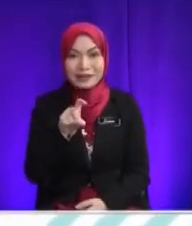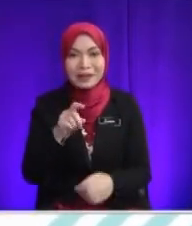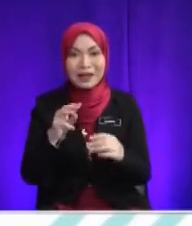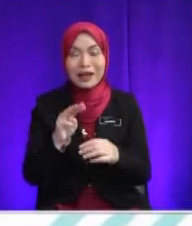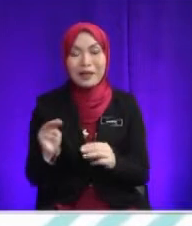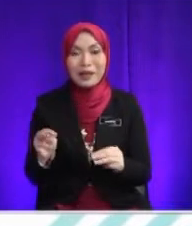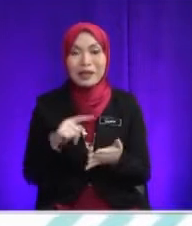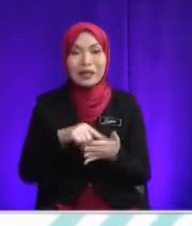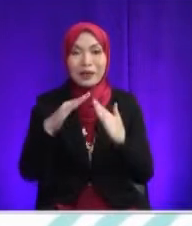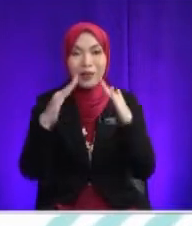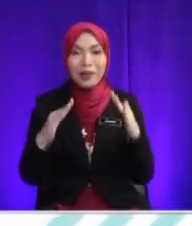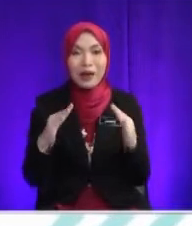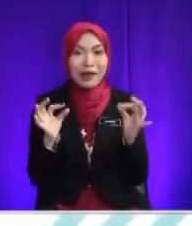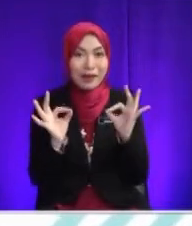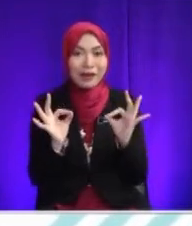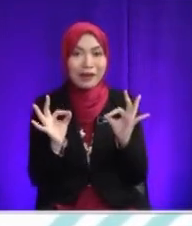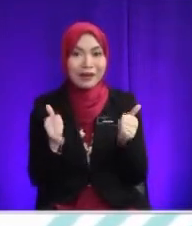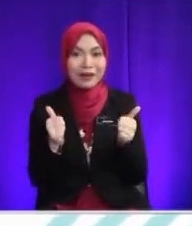ready, give me a thumbs up.